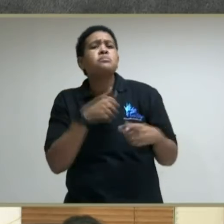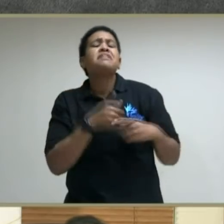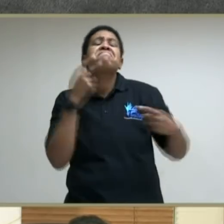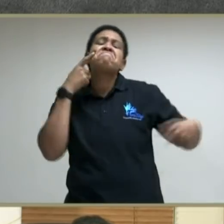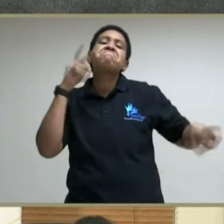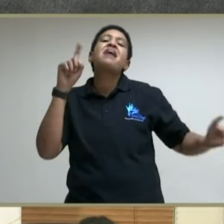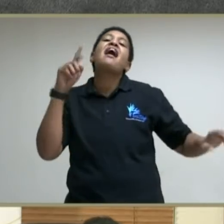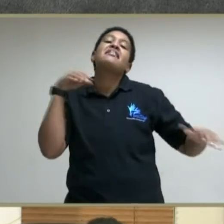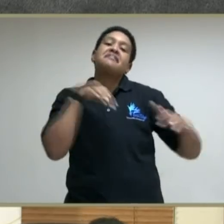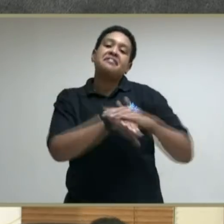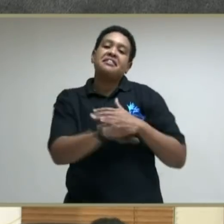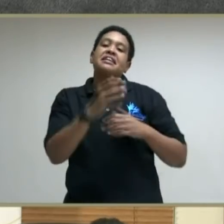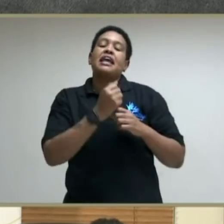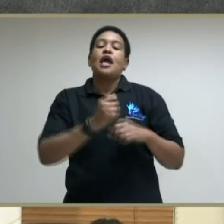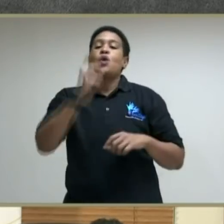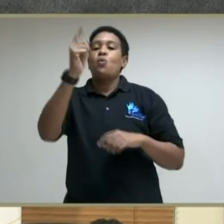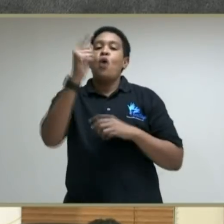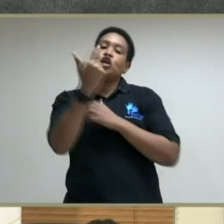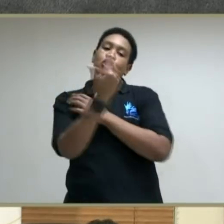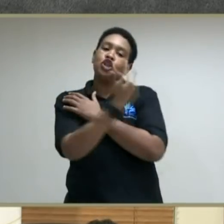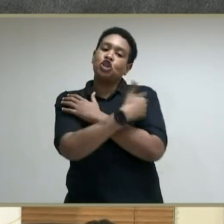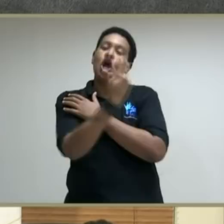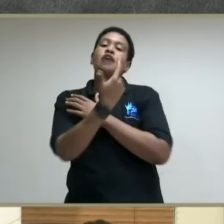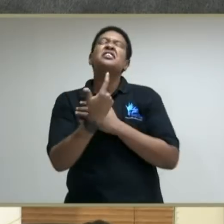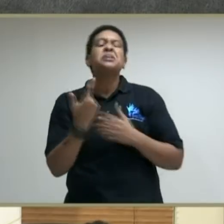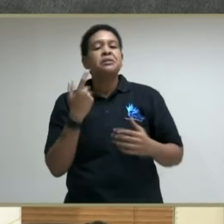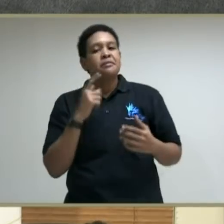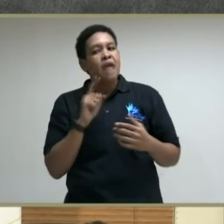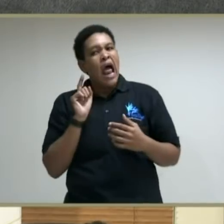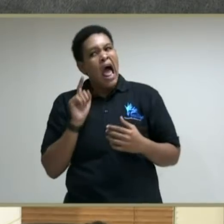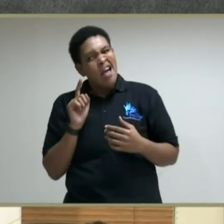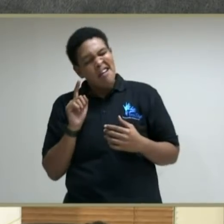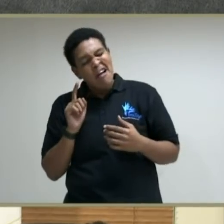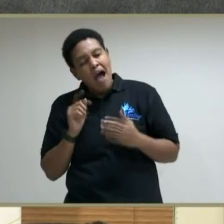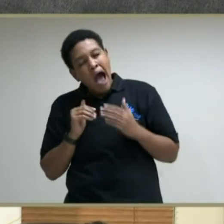had at least one dose of vaccine.